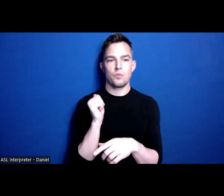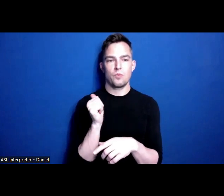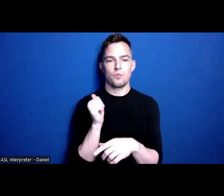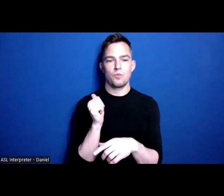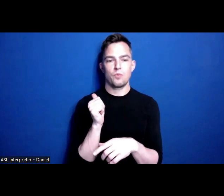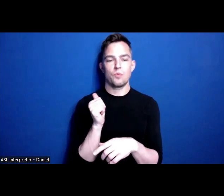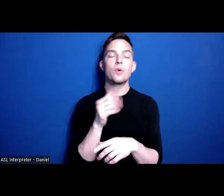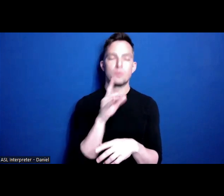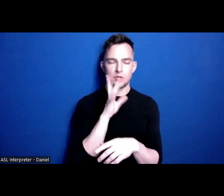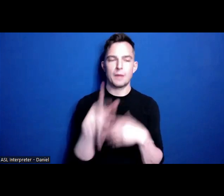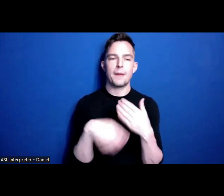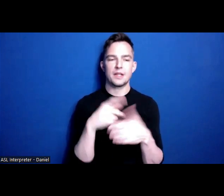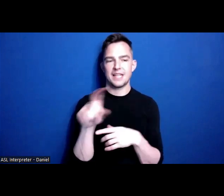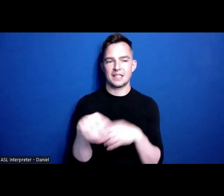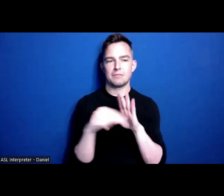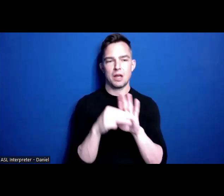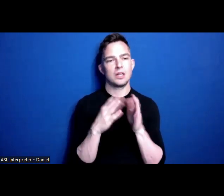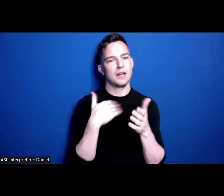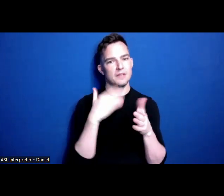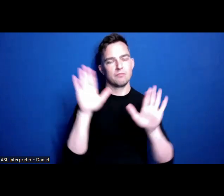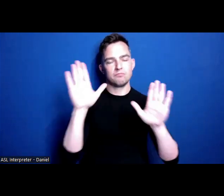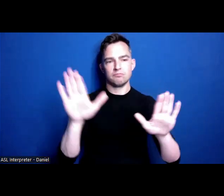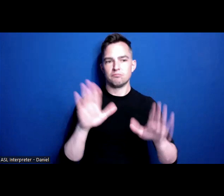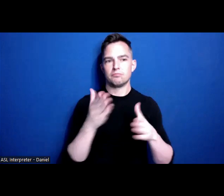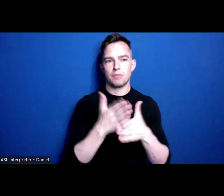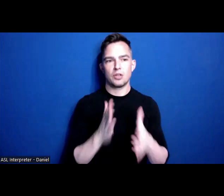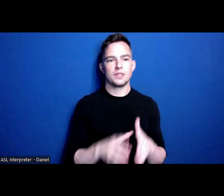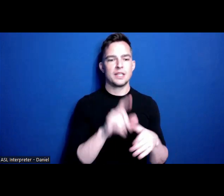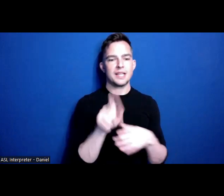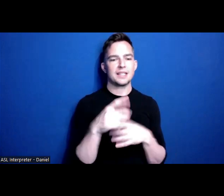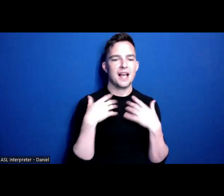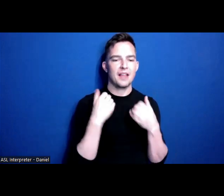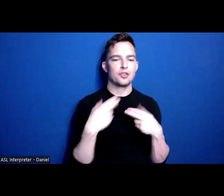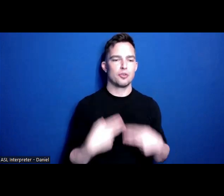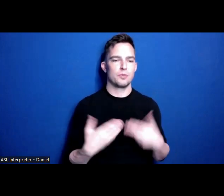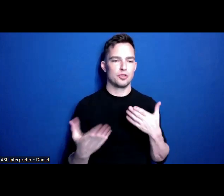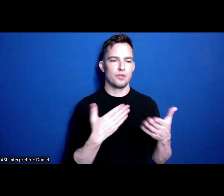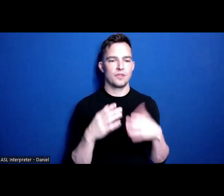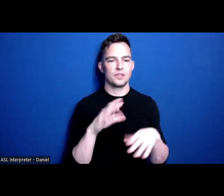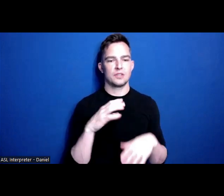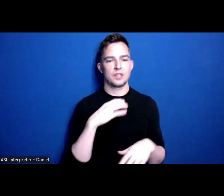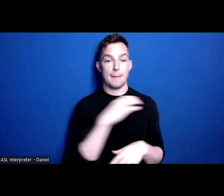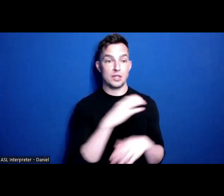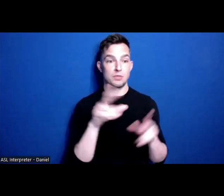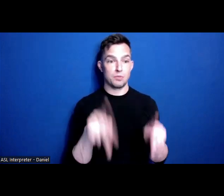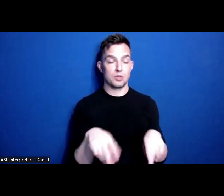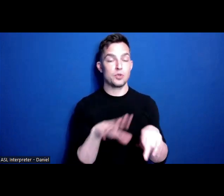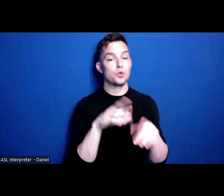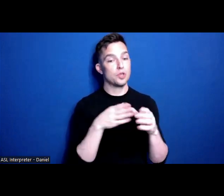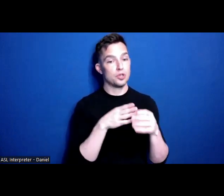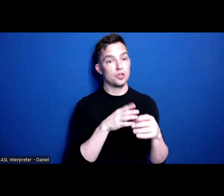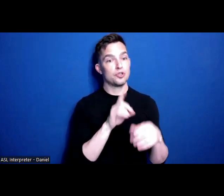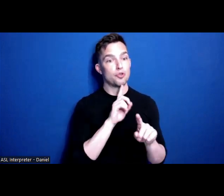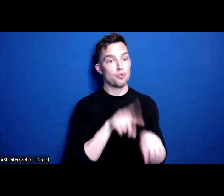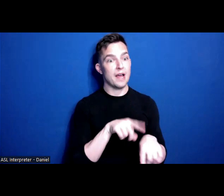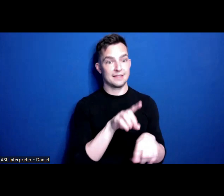have some exceptional partners. We have our Texas Health and Human Services Commission, who not only directs our 988